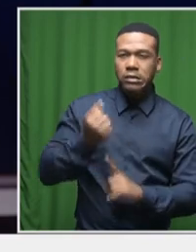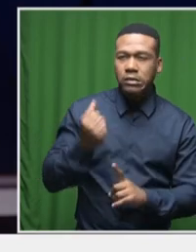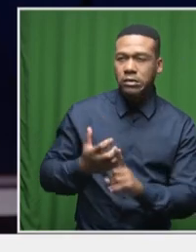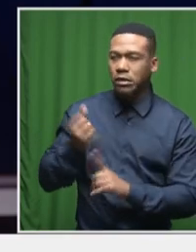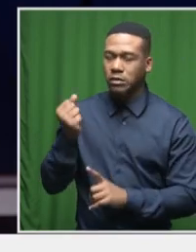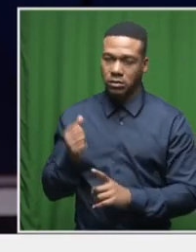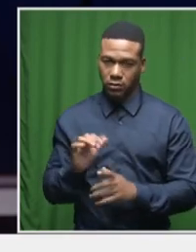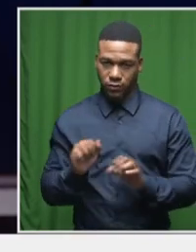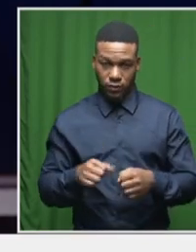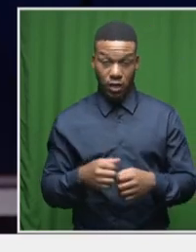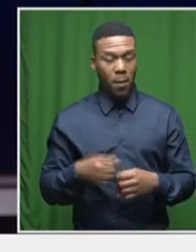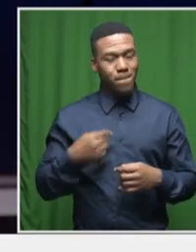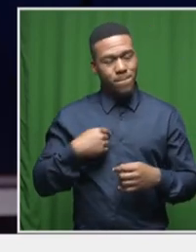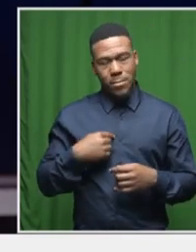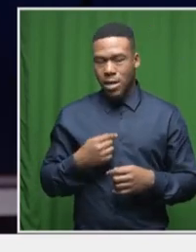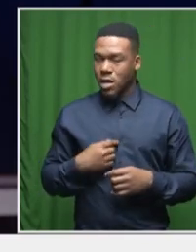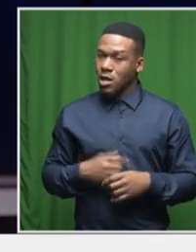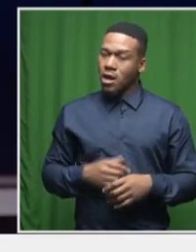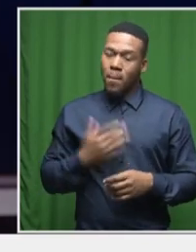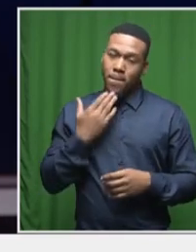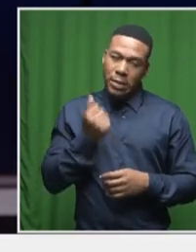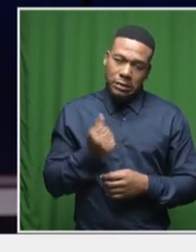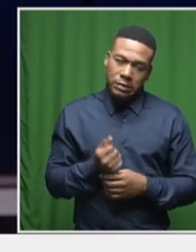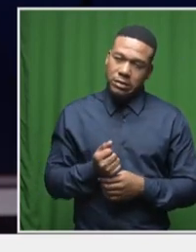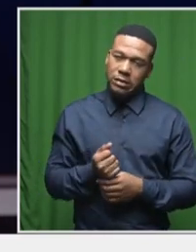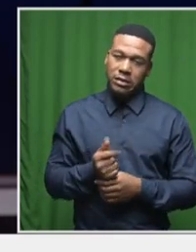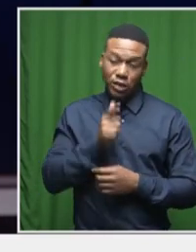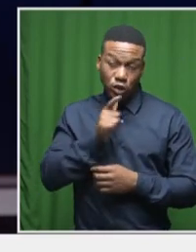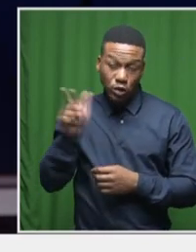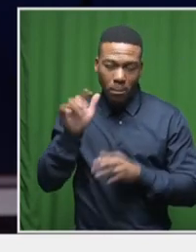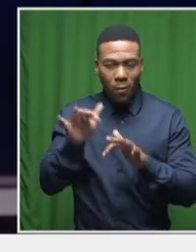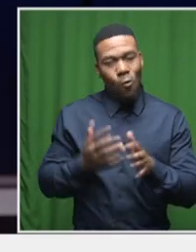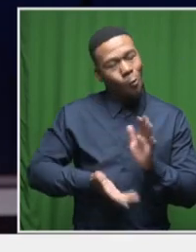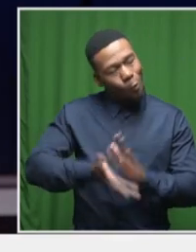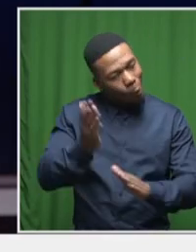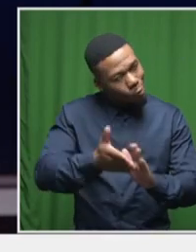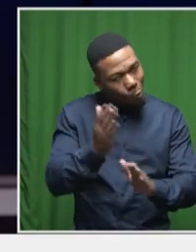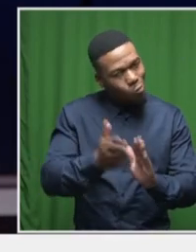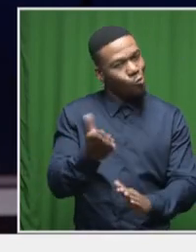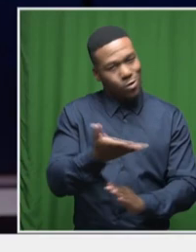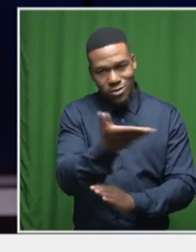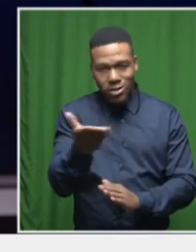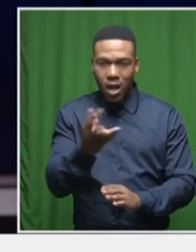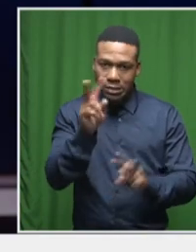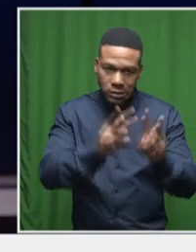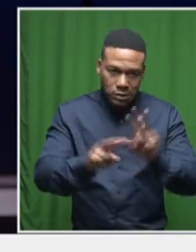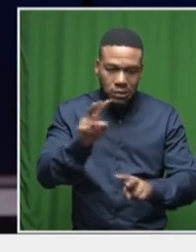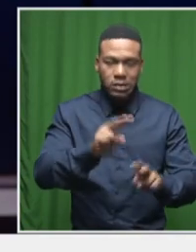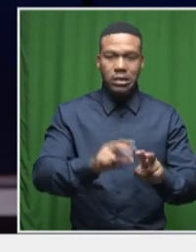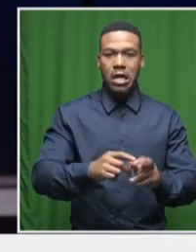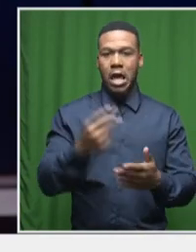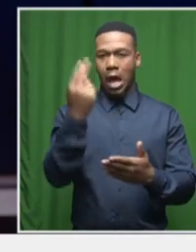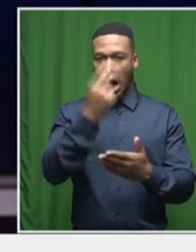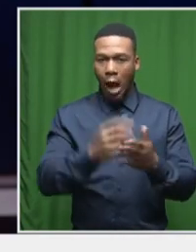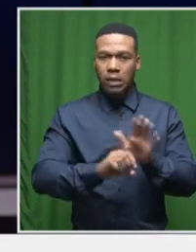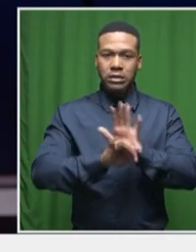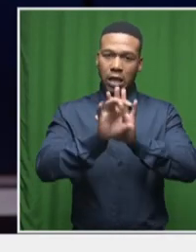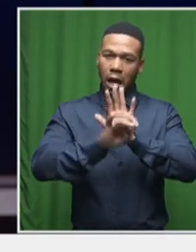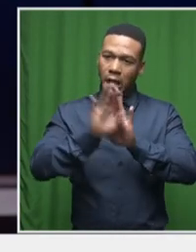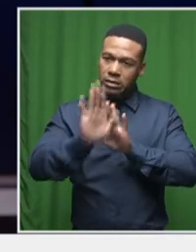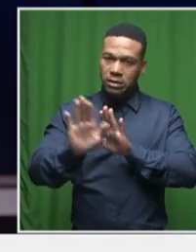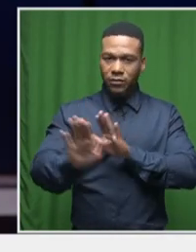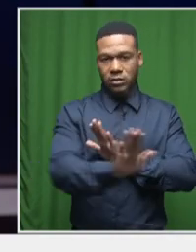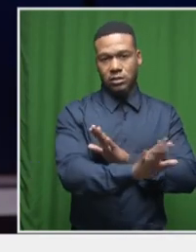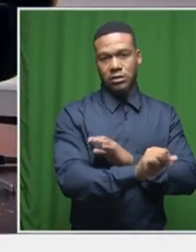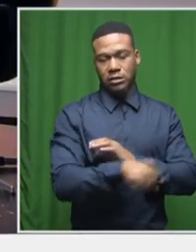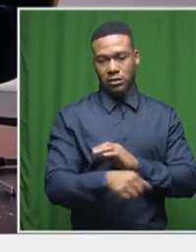I urge people to actually just come to the exhibition and see the artwork and relate to the different artworks that we have there. Okay. So it's, we're